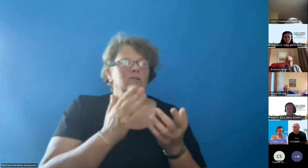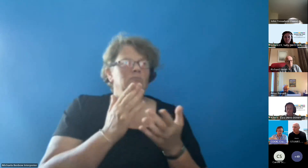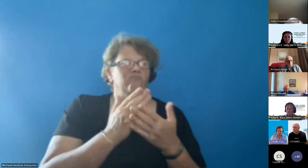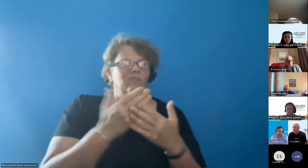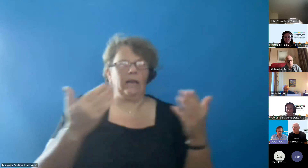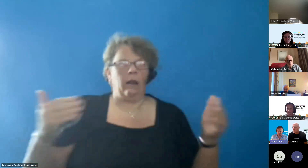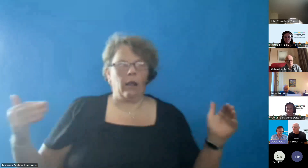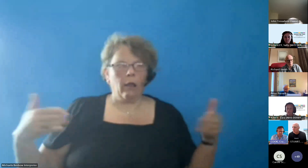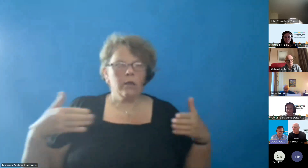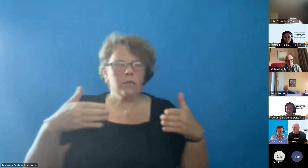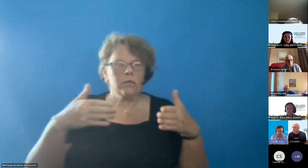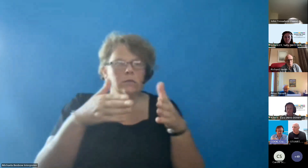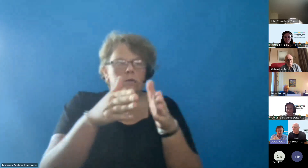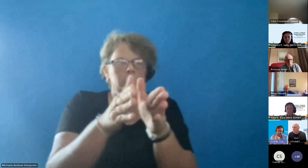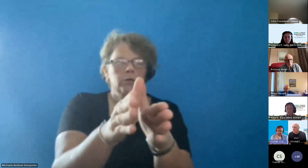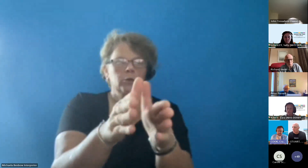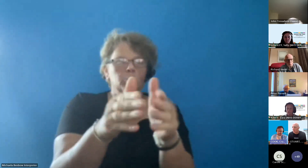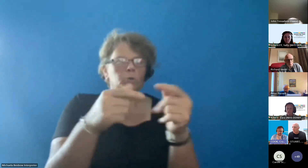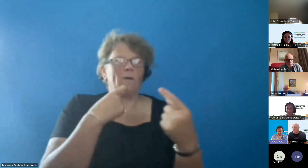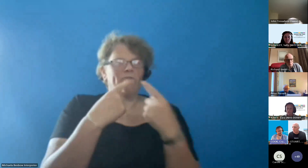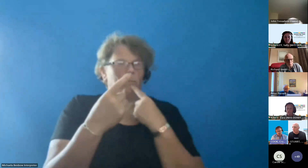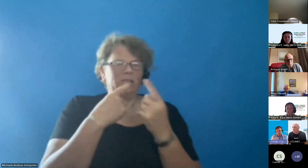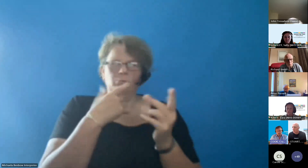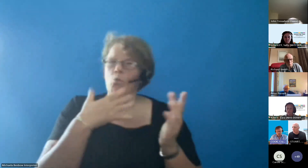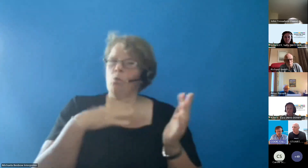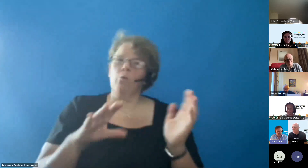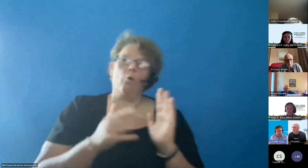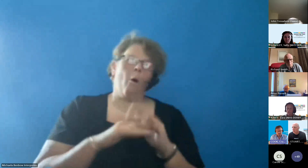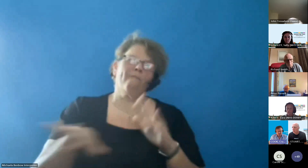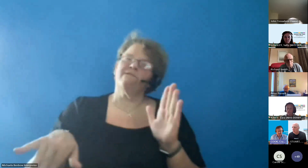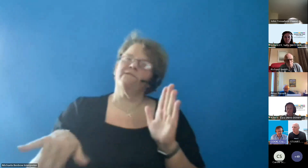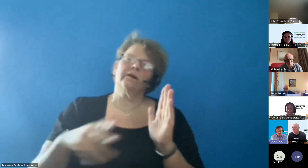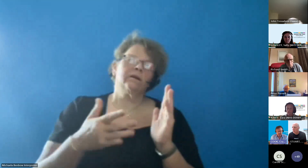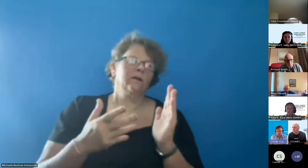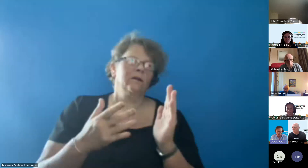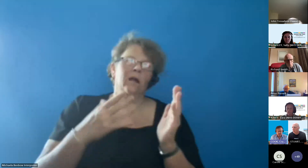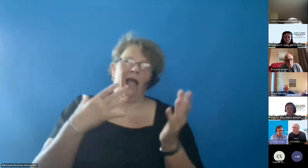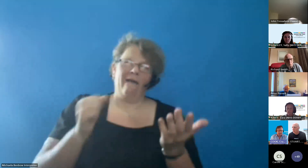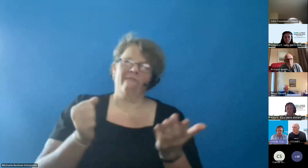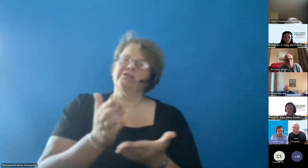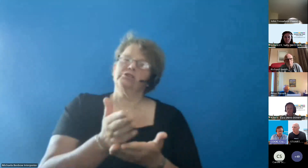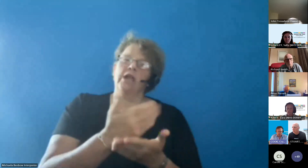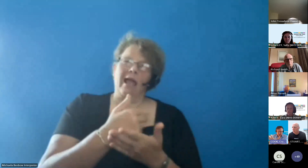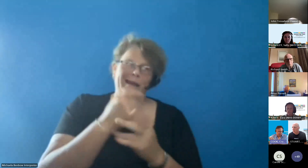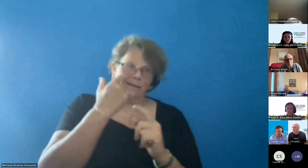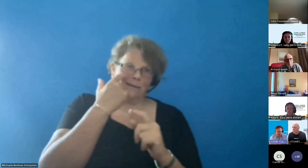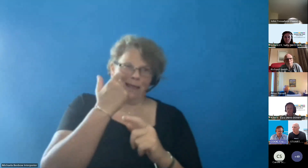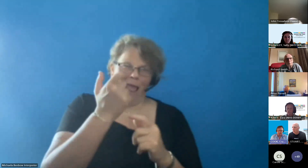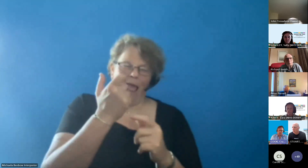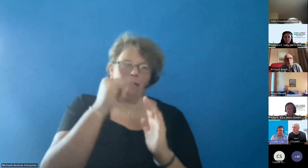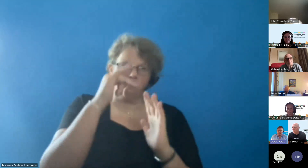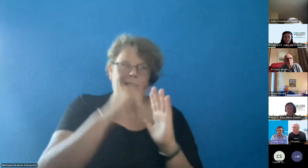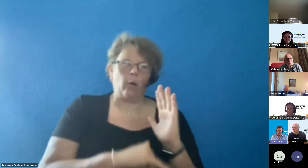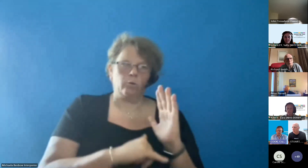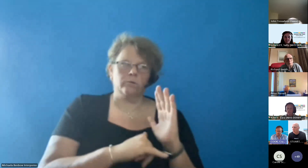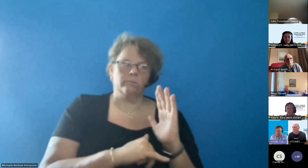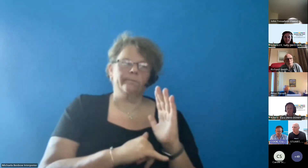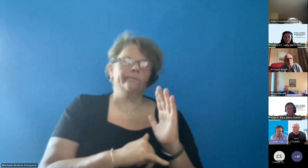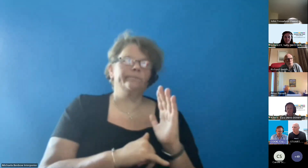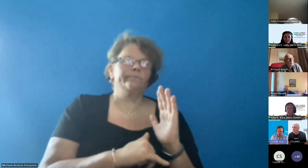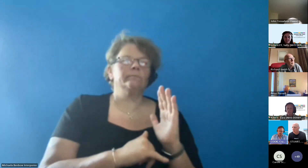to information management is fundamentally eradicated. So we've introduced a shared care record. I'm sure the big colleagues on